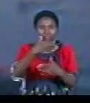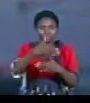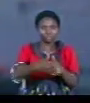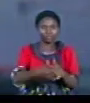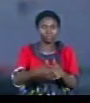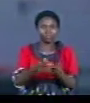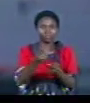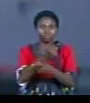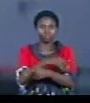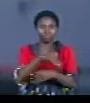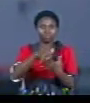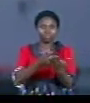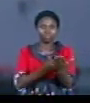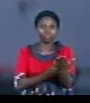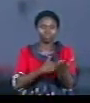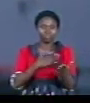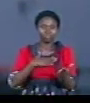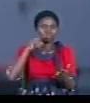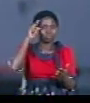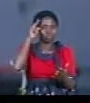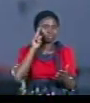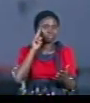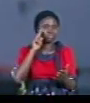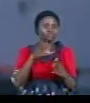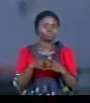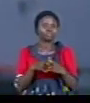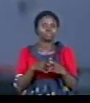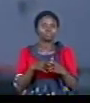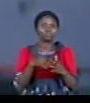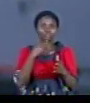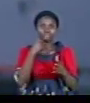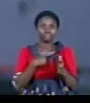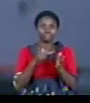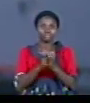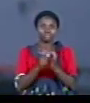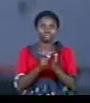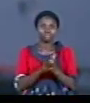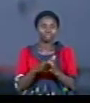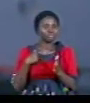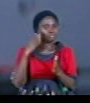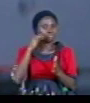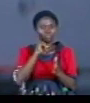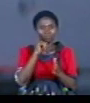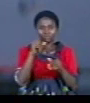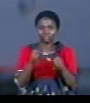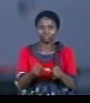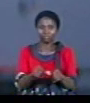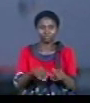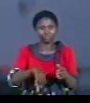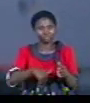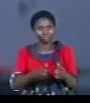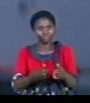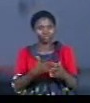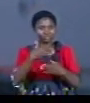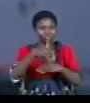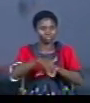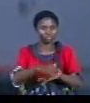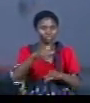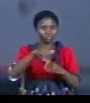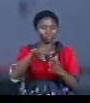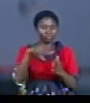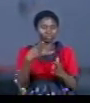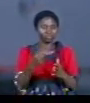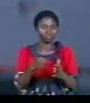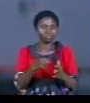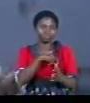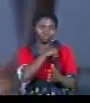told me that you are not going to spend another night in this hospital. So my uncle rushed me immediately that